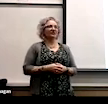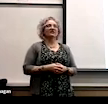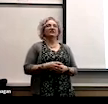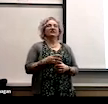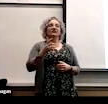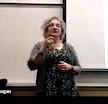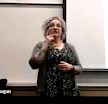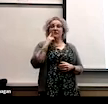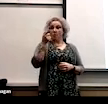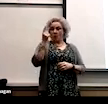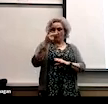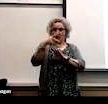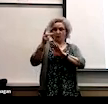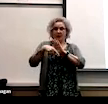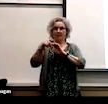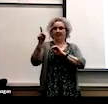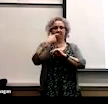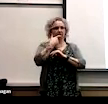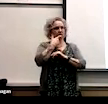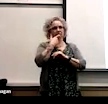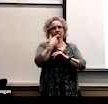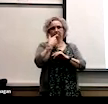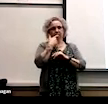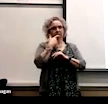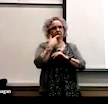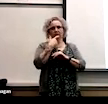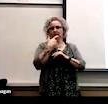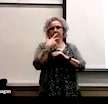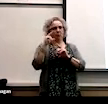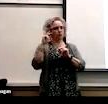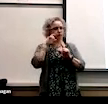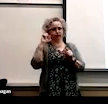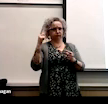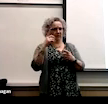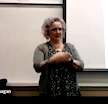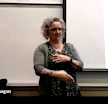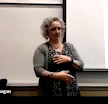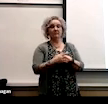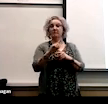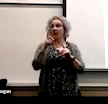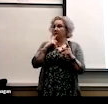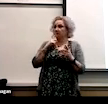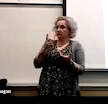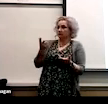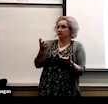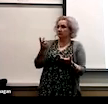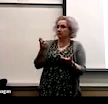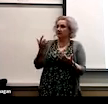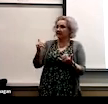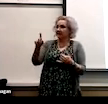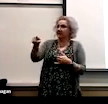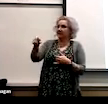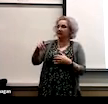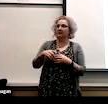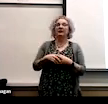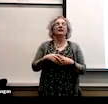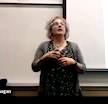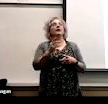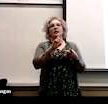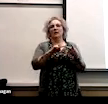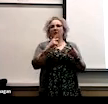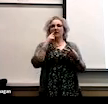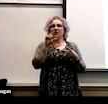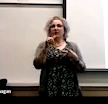and so though it took years, we did come up with a solution. I run into it for ordering MRIs all the time. I don't know, Mary, if you experience the same challenge,